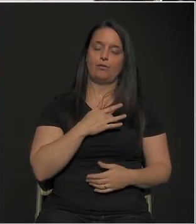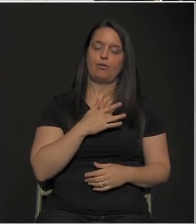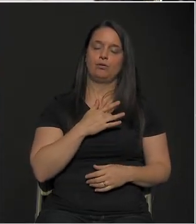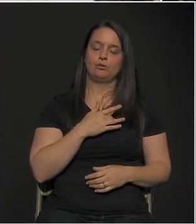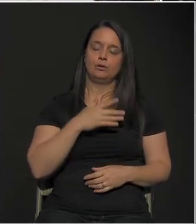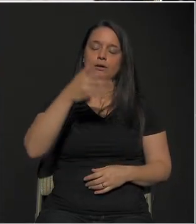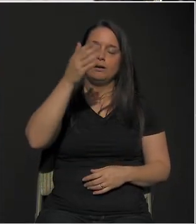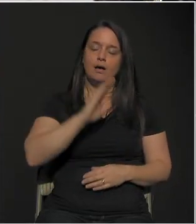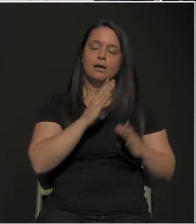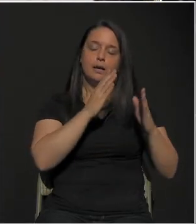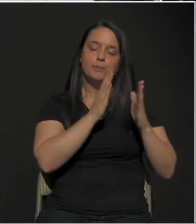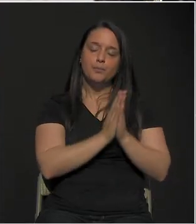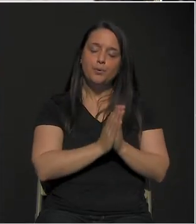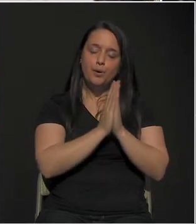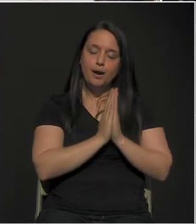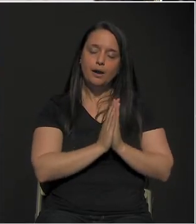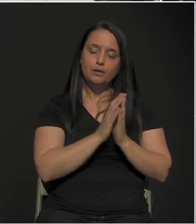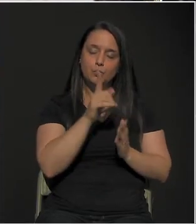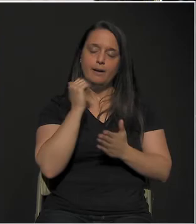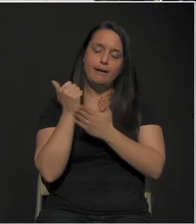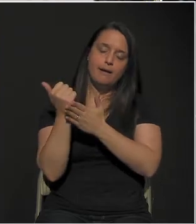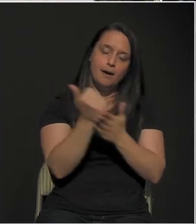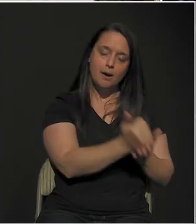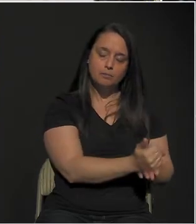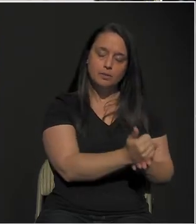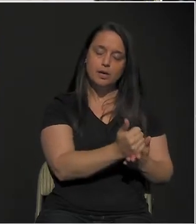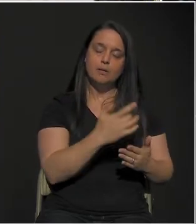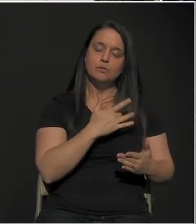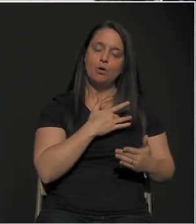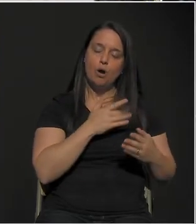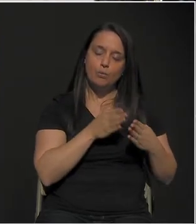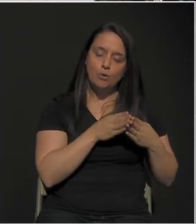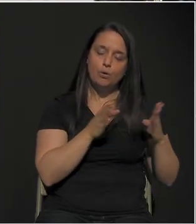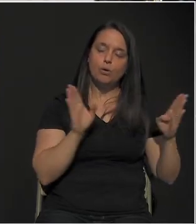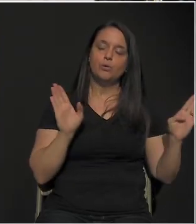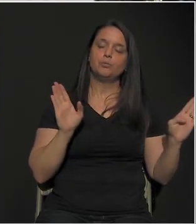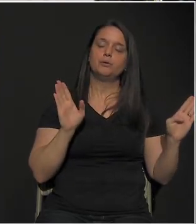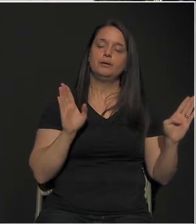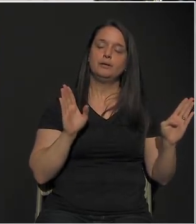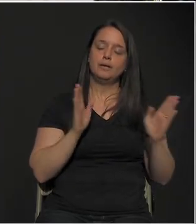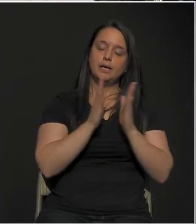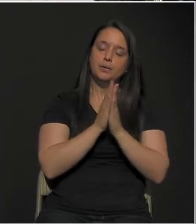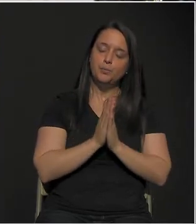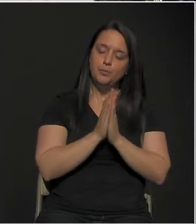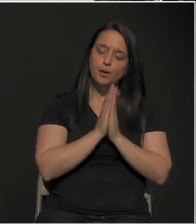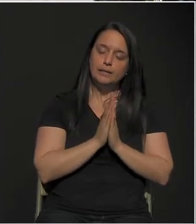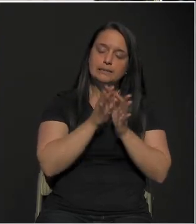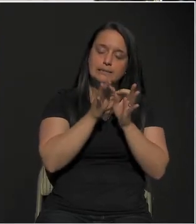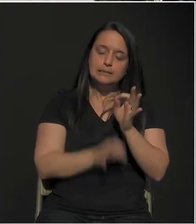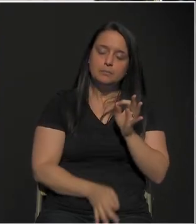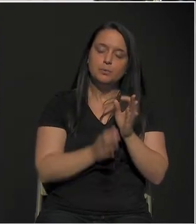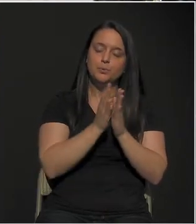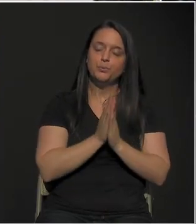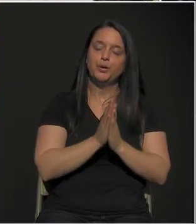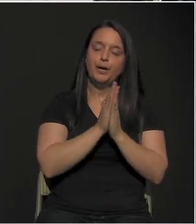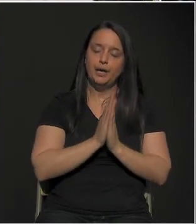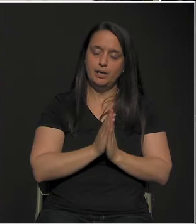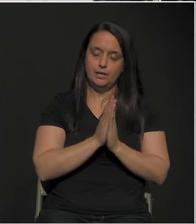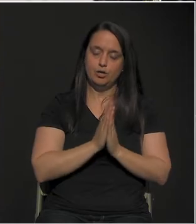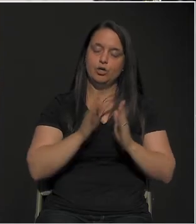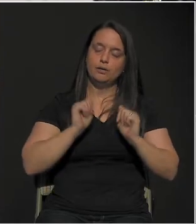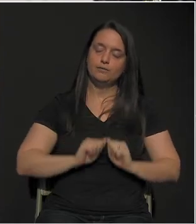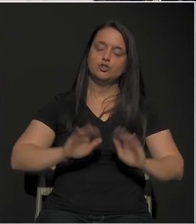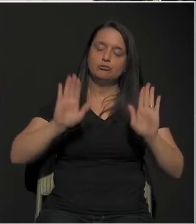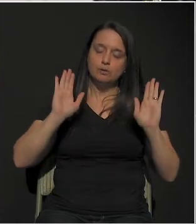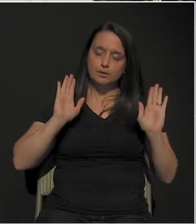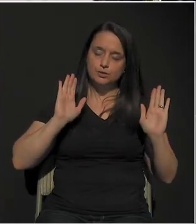God, I pray that you will help them to open up their heart to you and to pray a very simple prayer, a prayer of